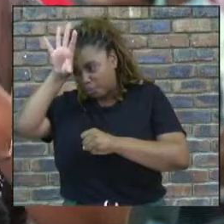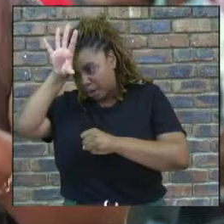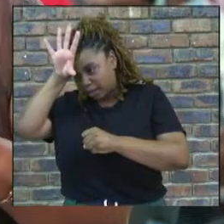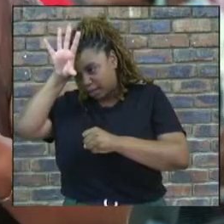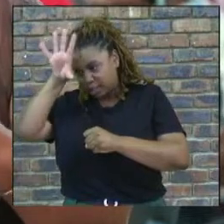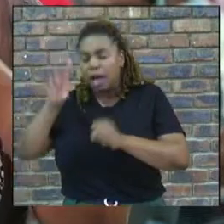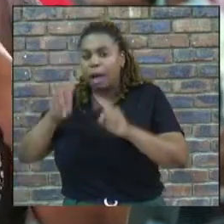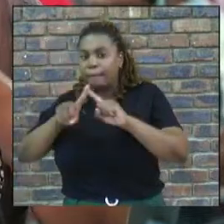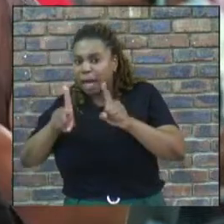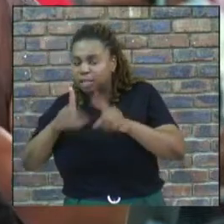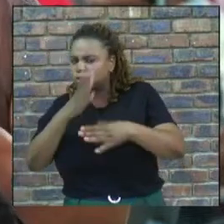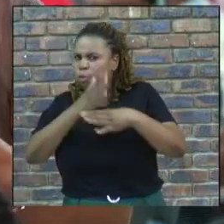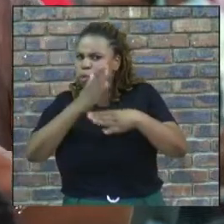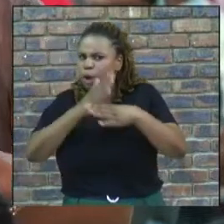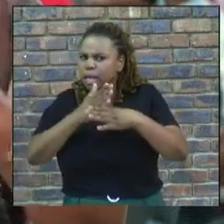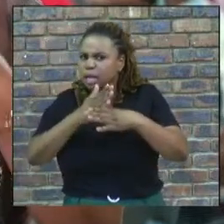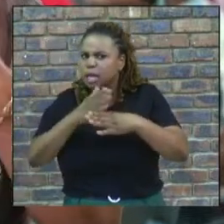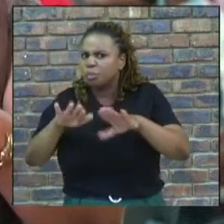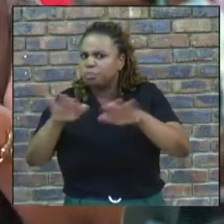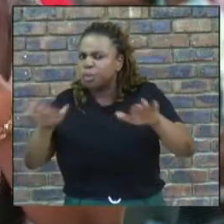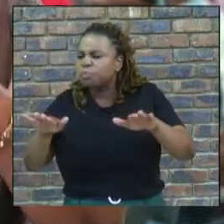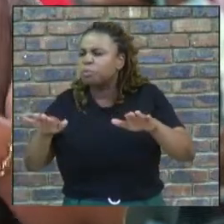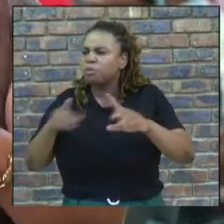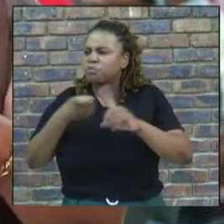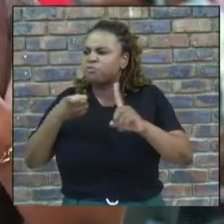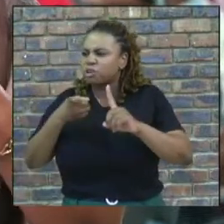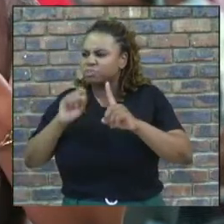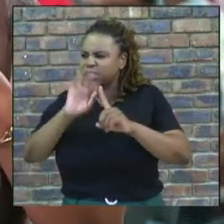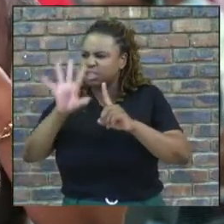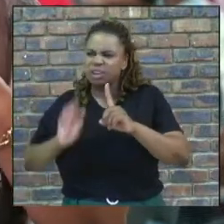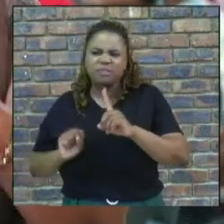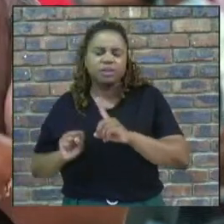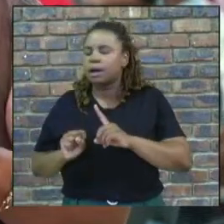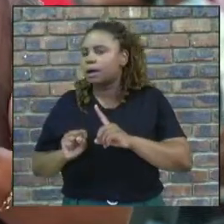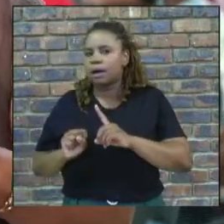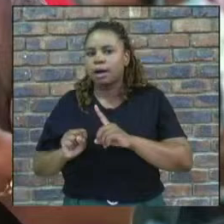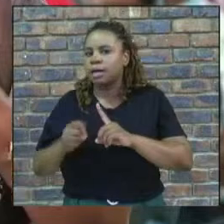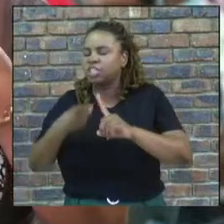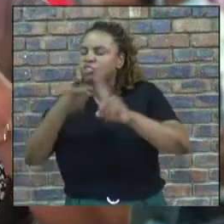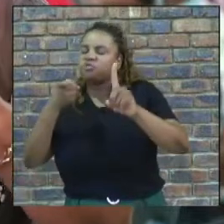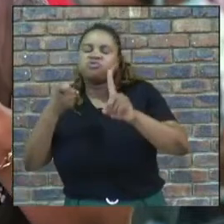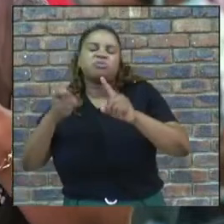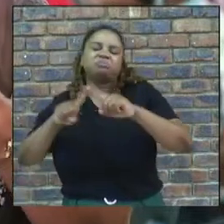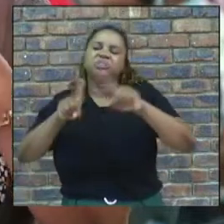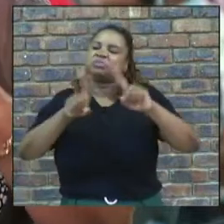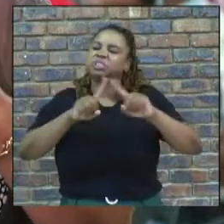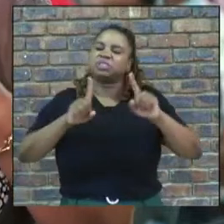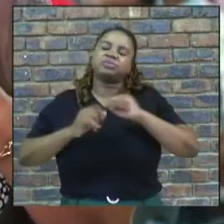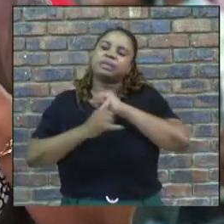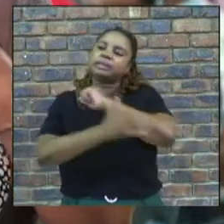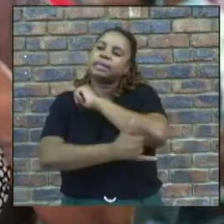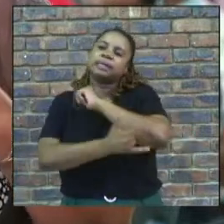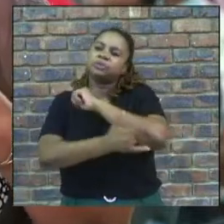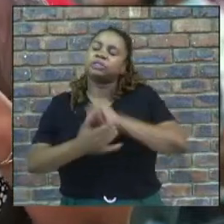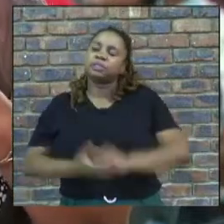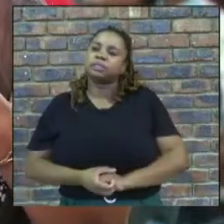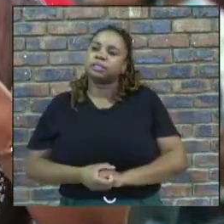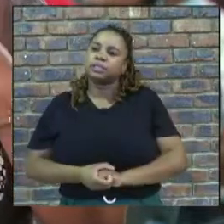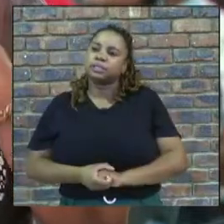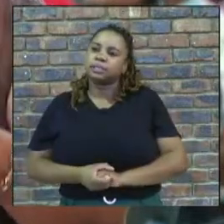kusebenza abanye abantu bangaphandle. So besicela ukuthi ugovernment wase-Gauteng asincede ukuthi if umuntu